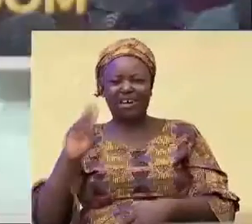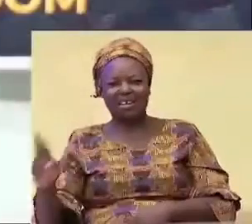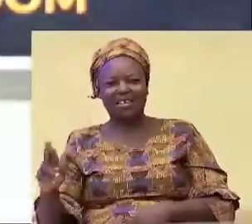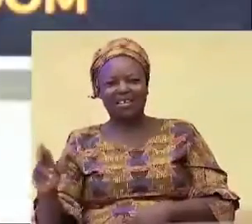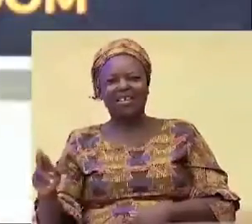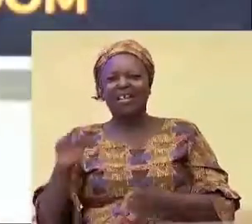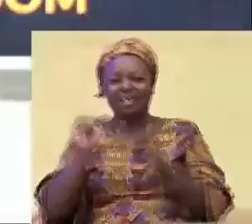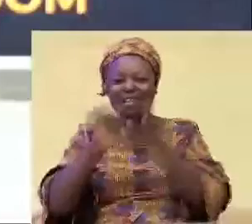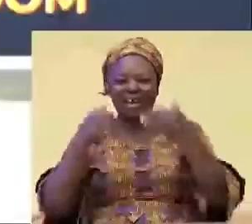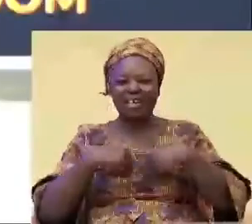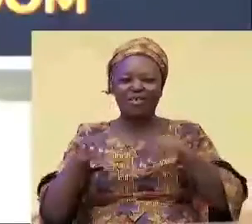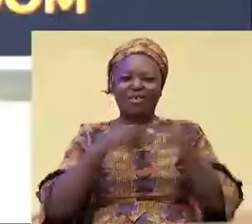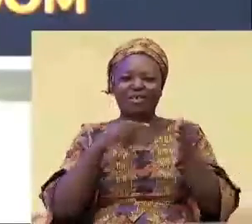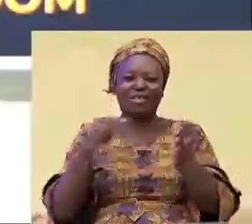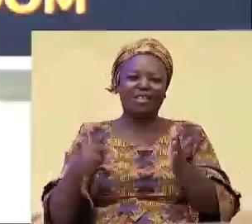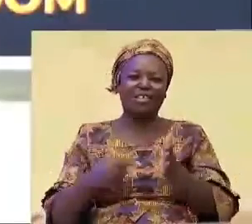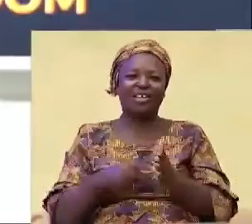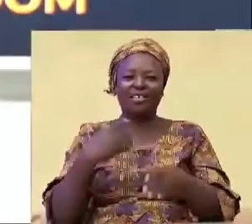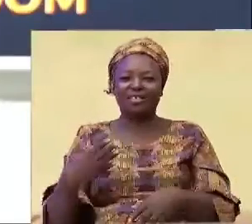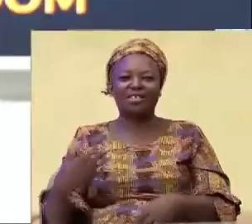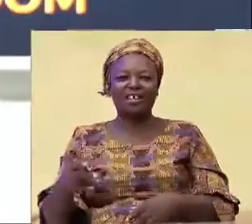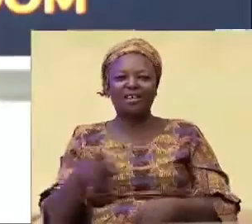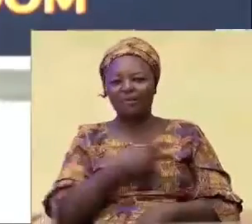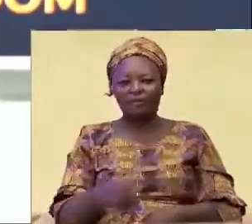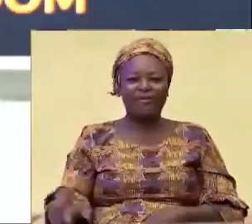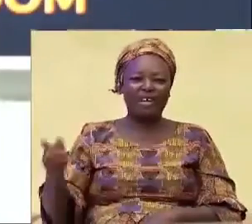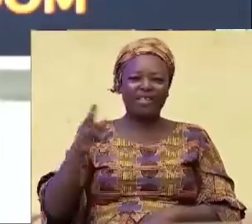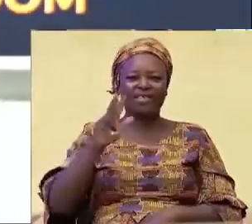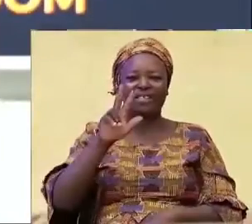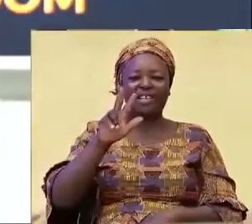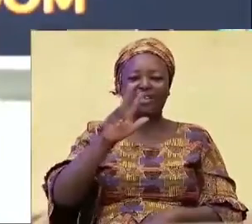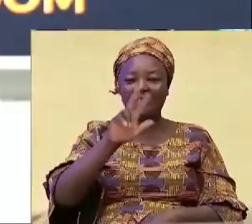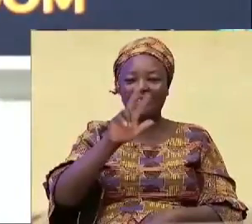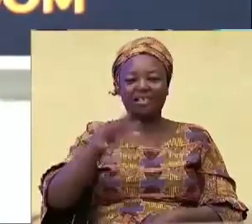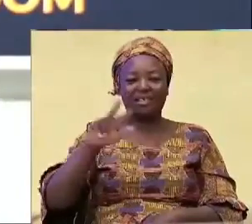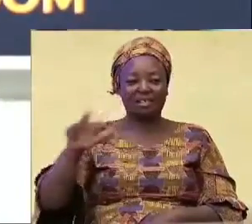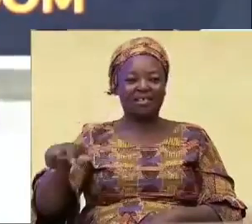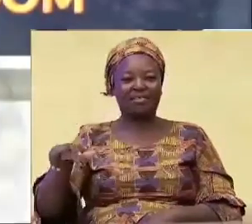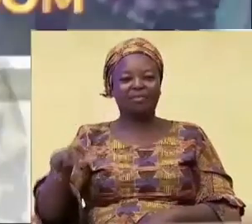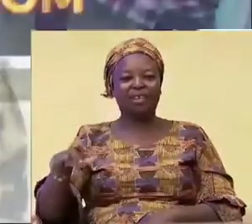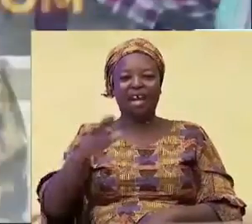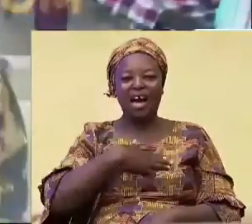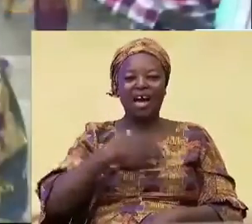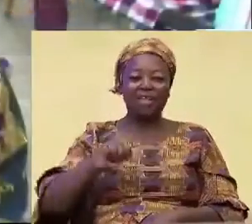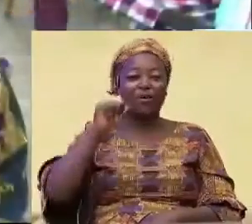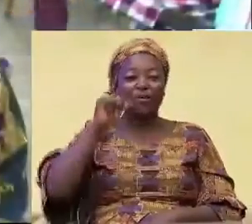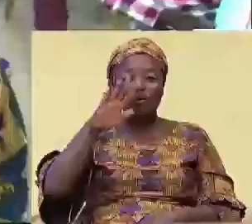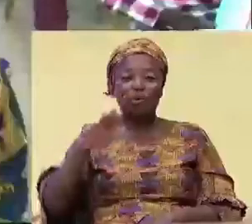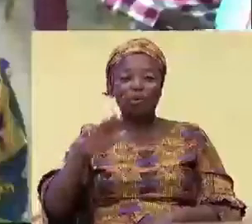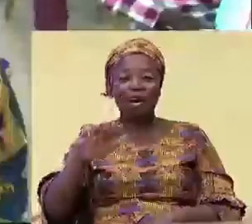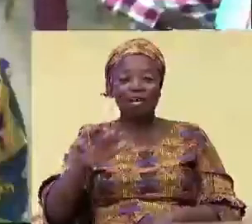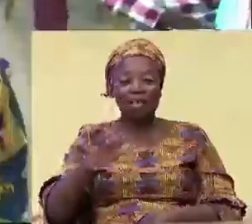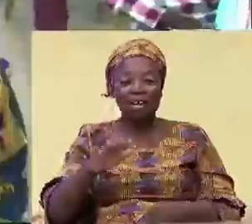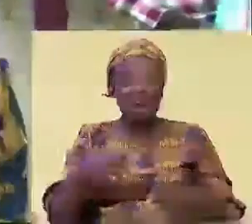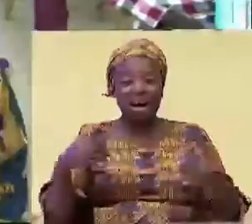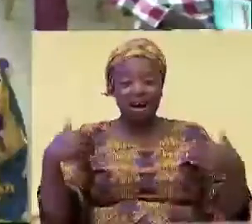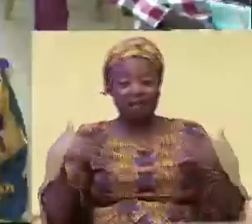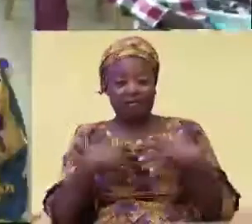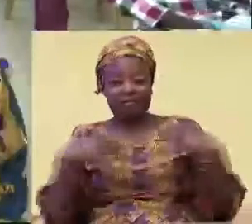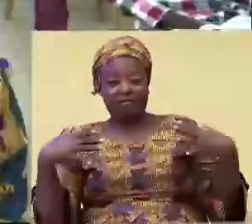her that had done this thing. And then in verse 33, and the